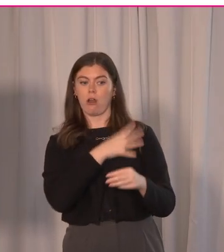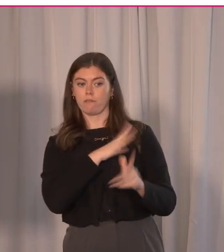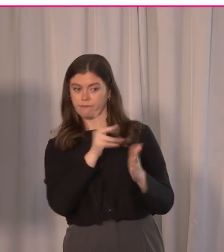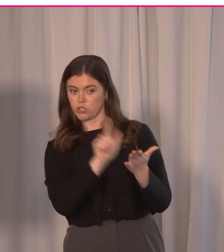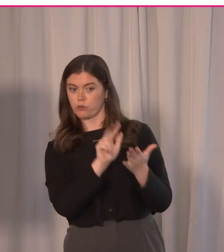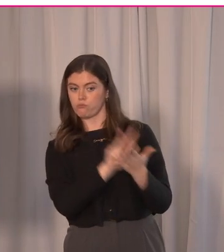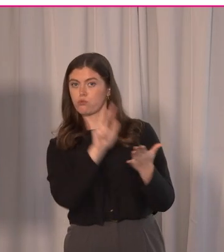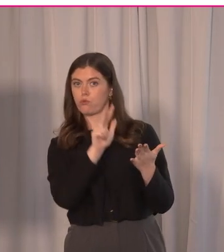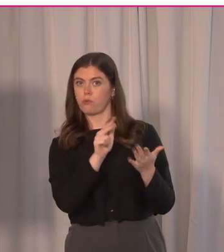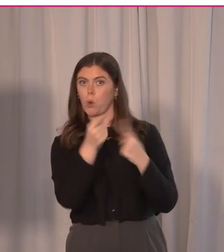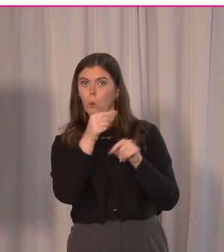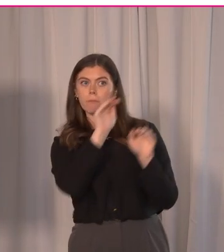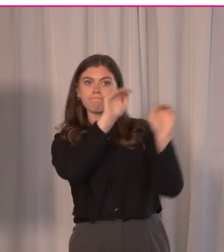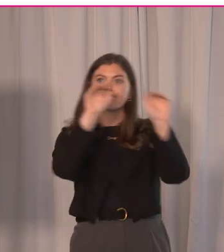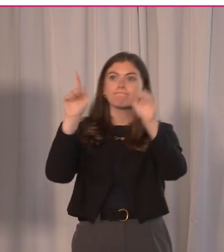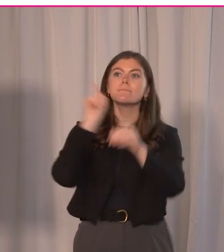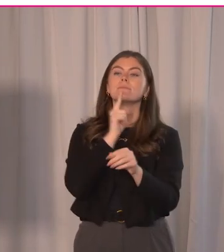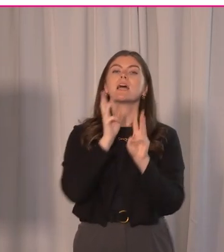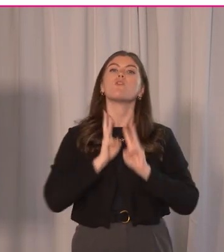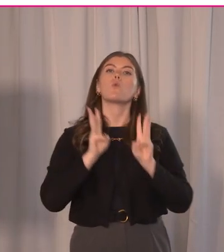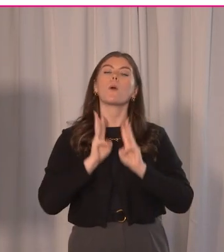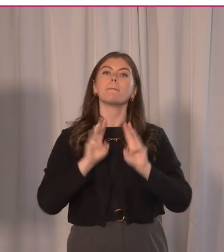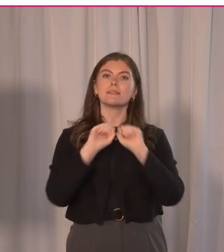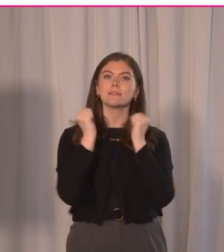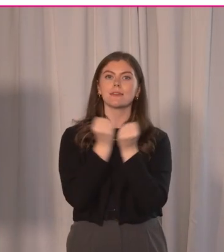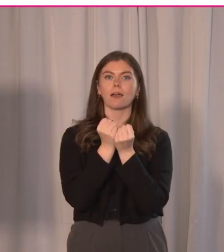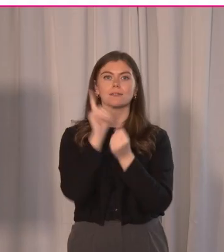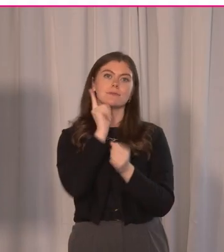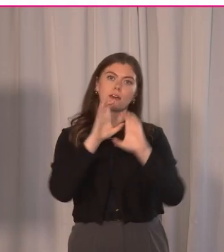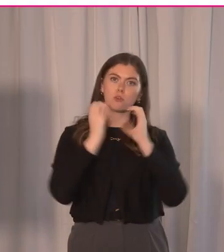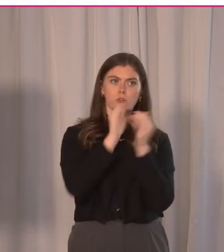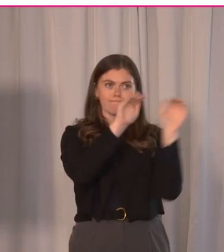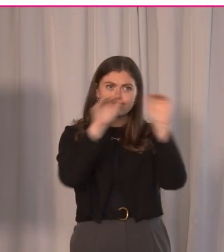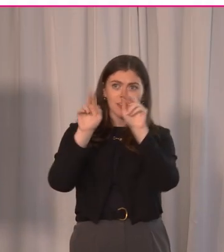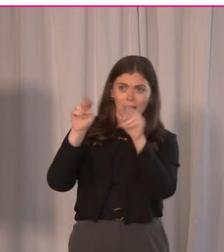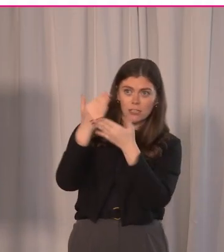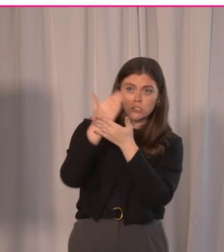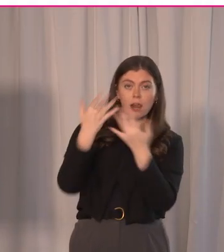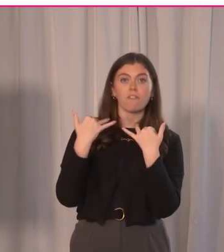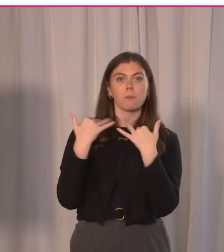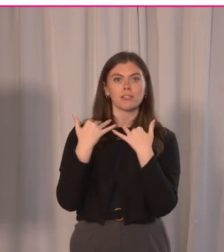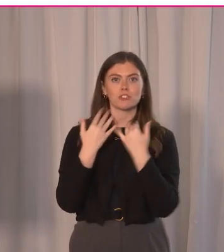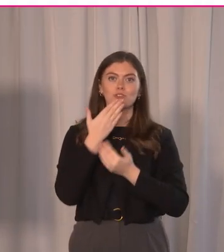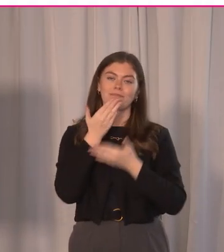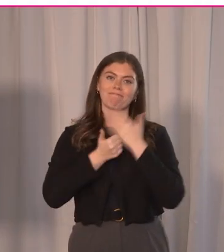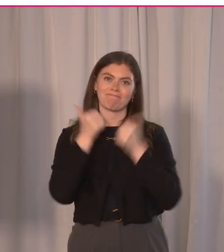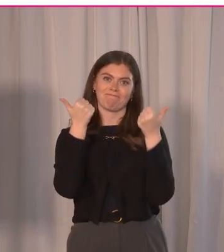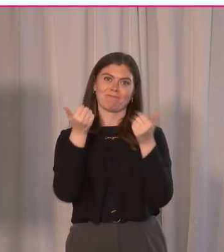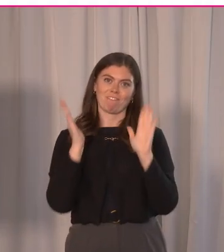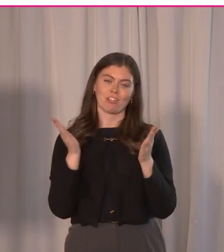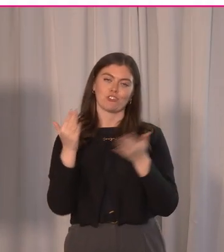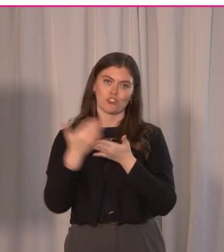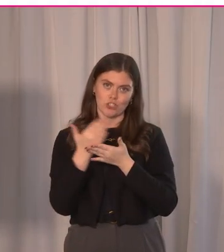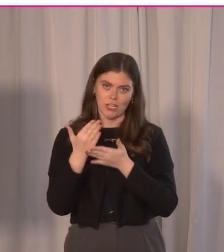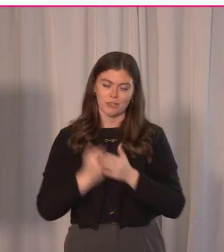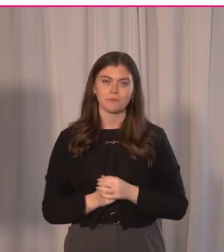we approached deaf women's societies and deaf communities and asked them to share the information, which they did, thankfully. And we wanted